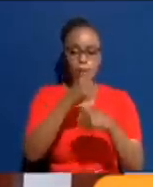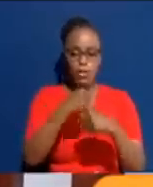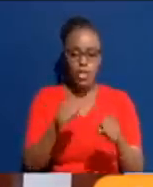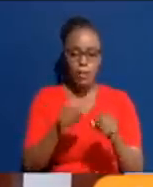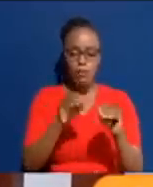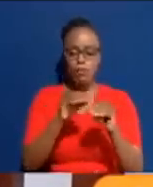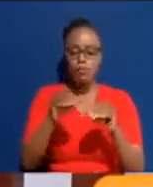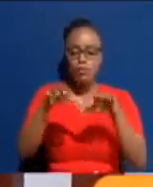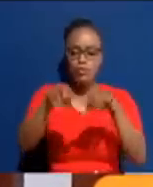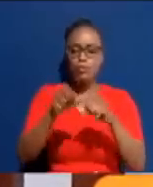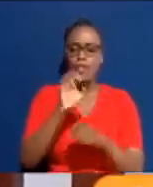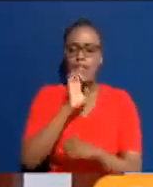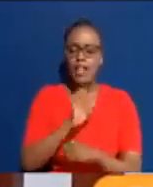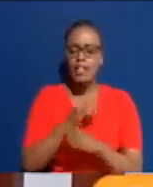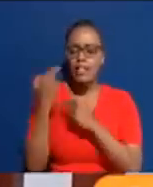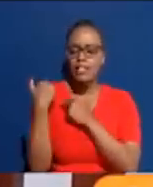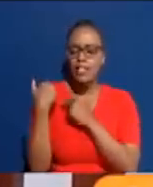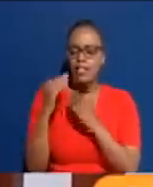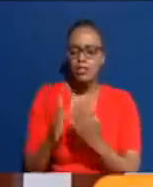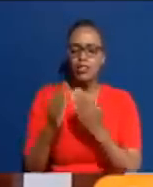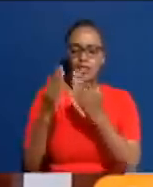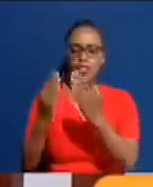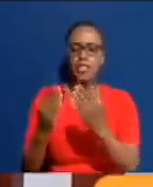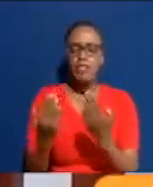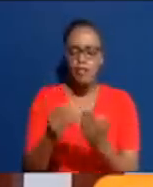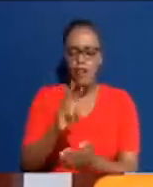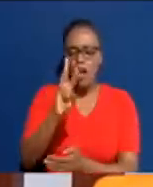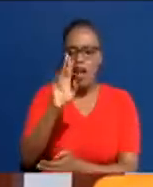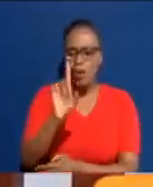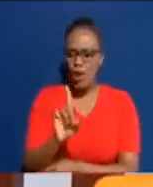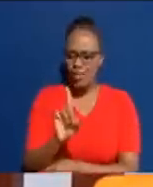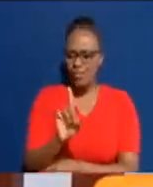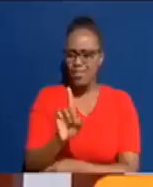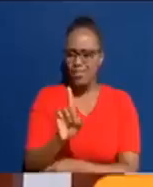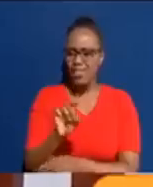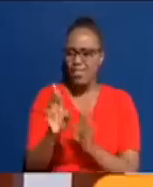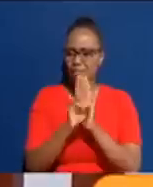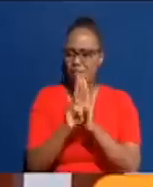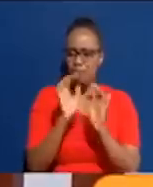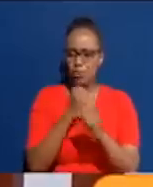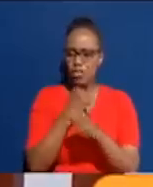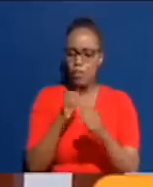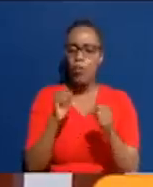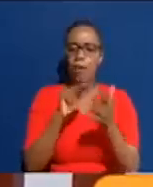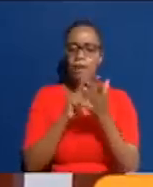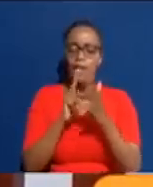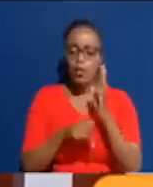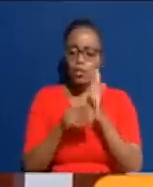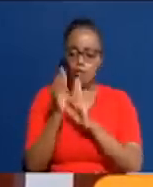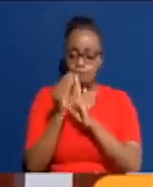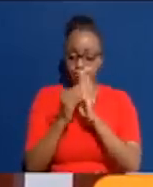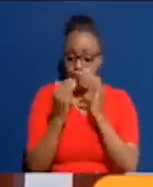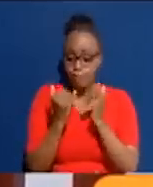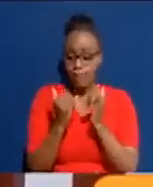elders' responsibility to give it to a ward representative. It is not possible. And therefore, at